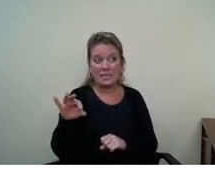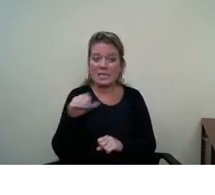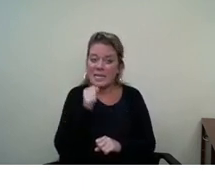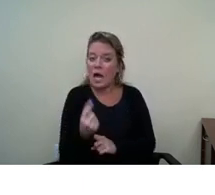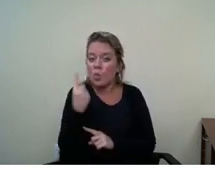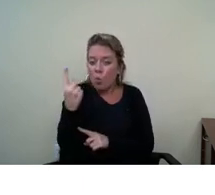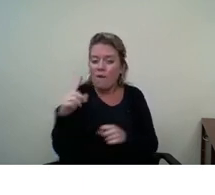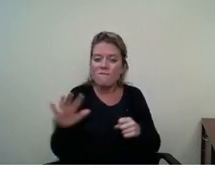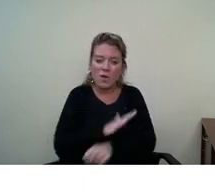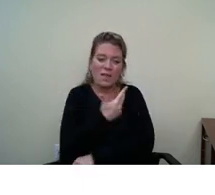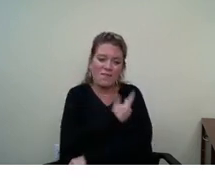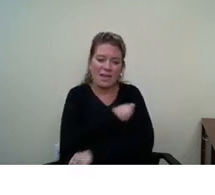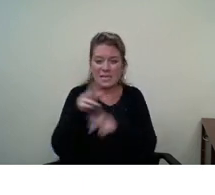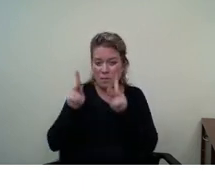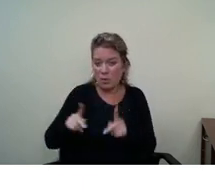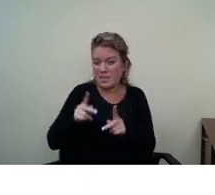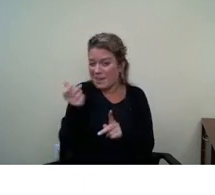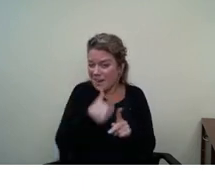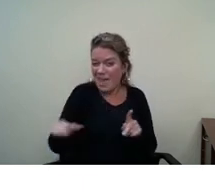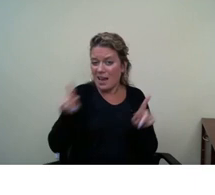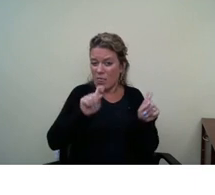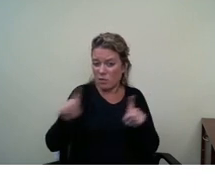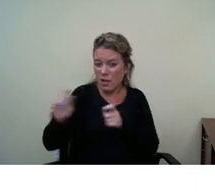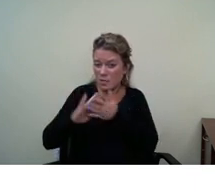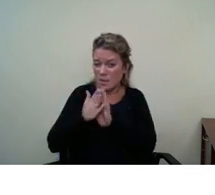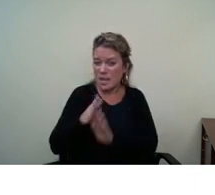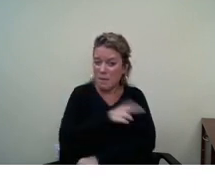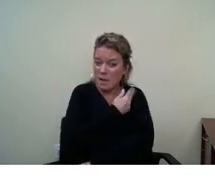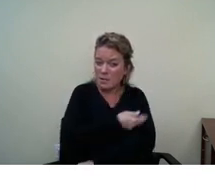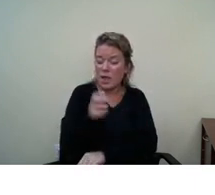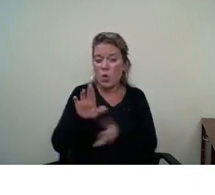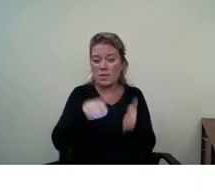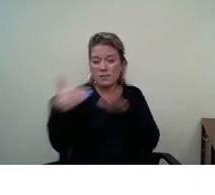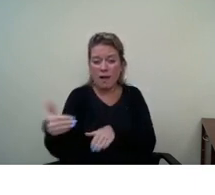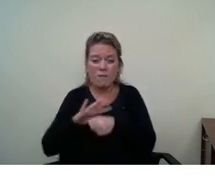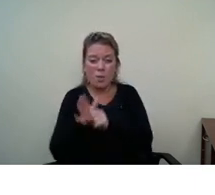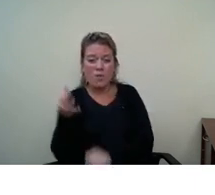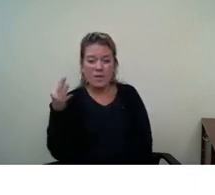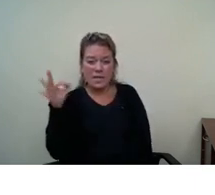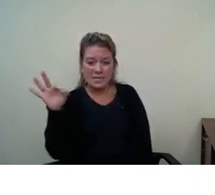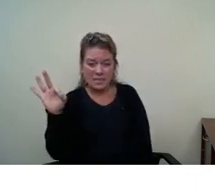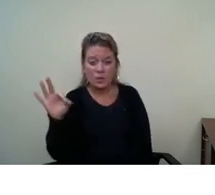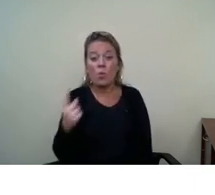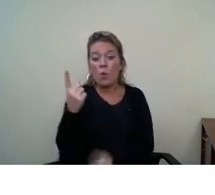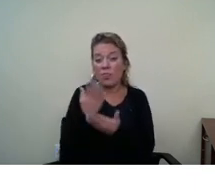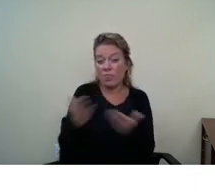vaccinated person in any of these trials was hospitalized or died from COVID-19. One thing that I wish that Mary would have